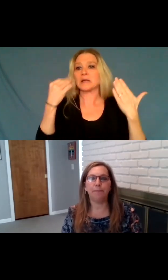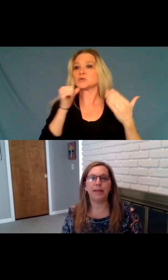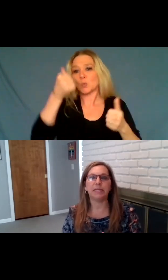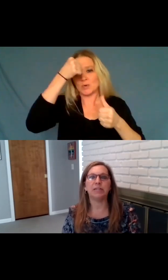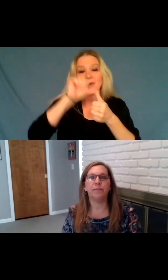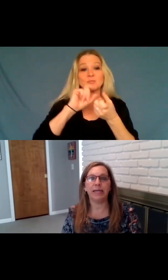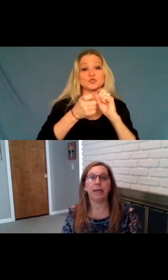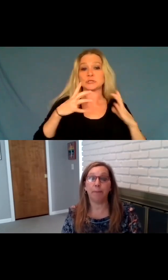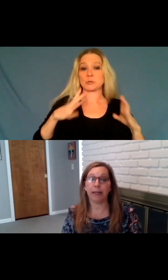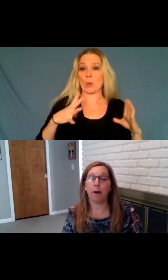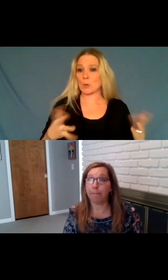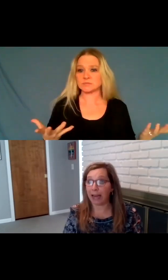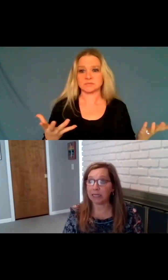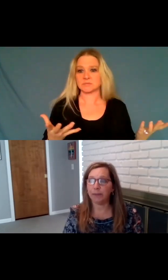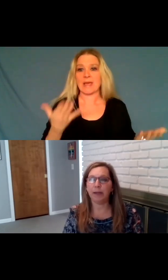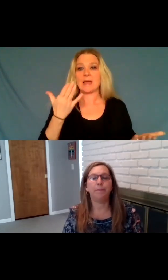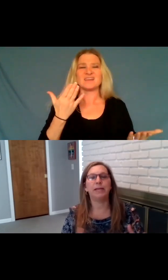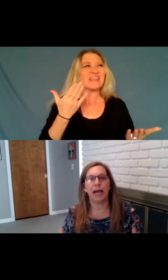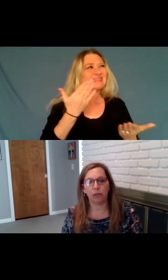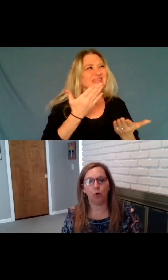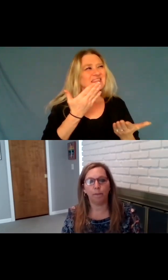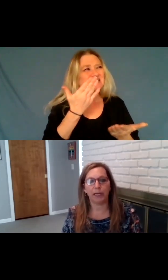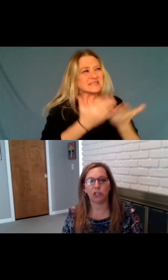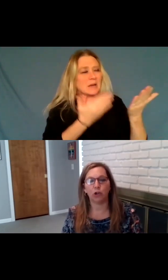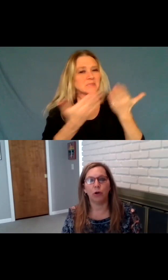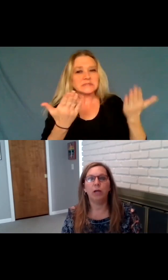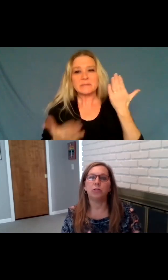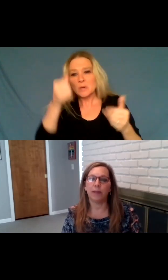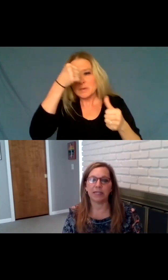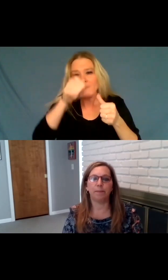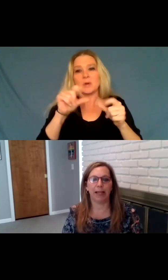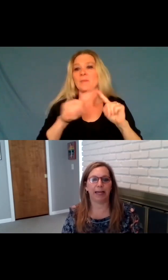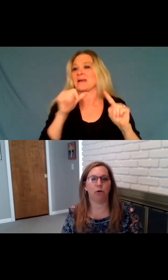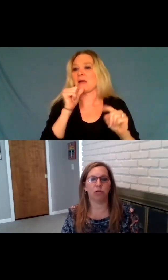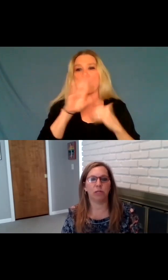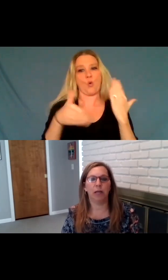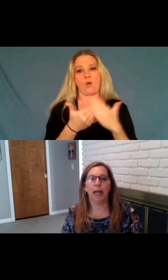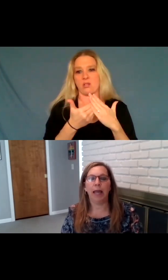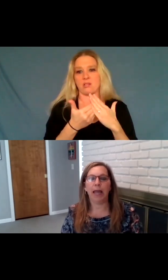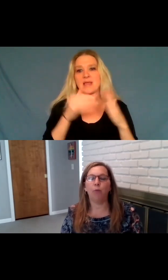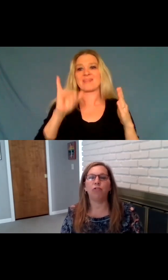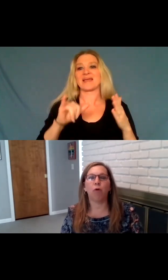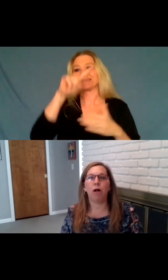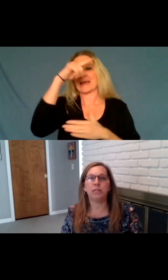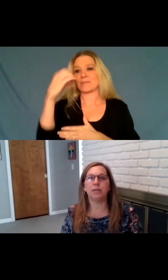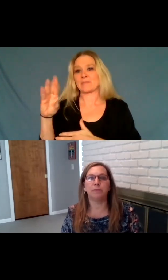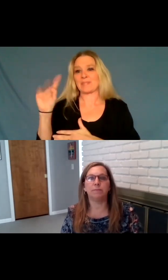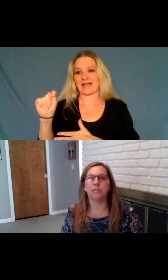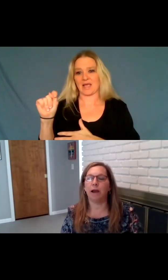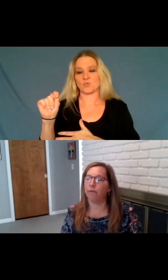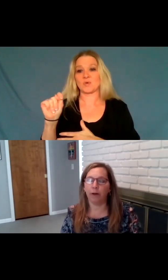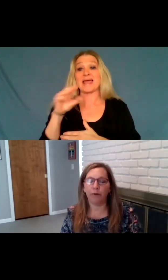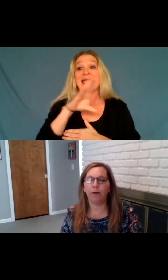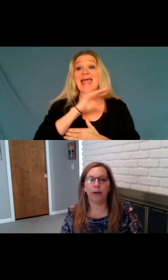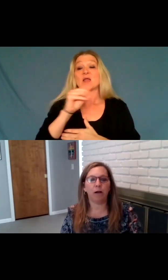And bits and pieces of my night might come back to me, but not the whole picture. So that's a blackout. And withdrawal